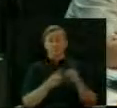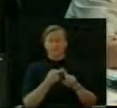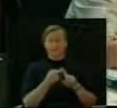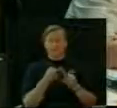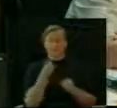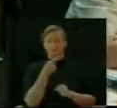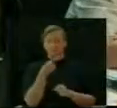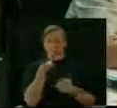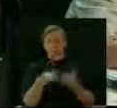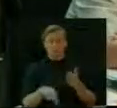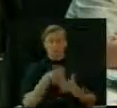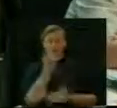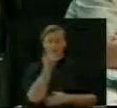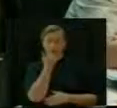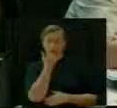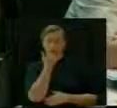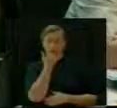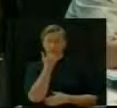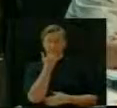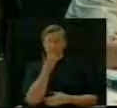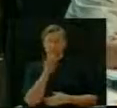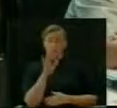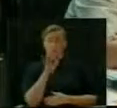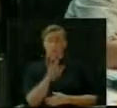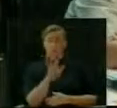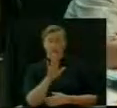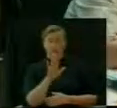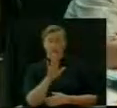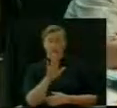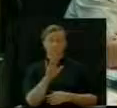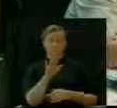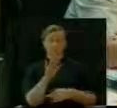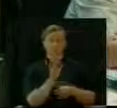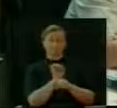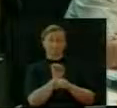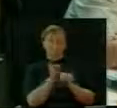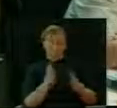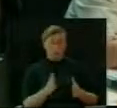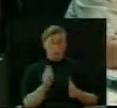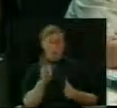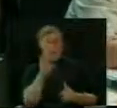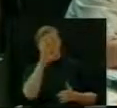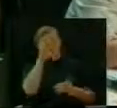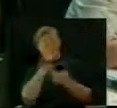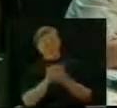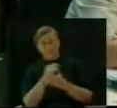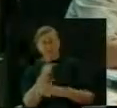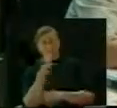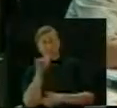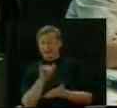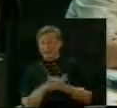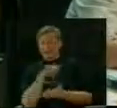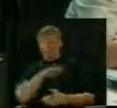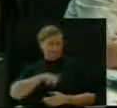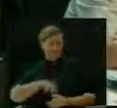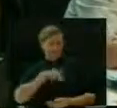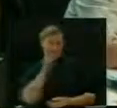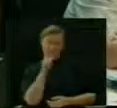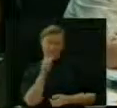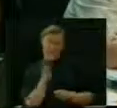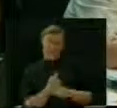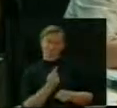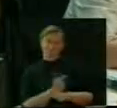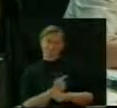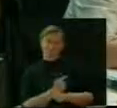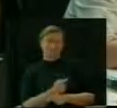Sometimes you need your friends to tell you what's wrong, or your constituents, or your wife to tell you that